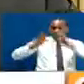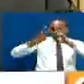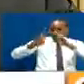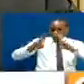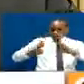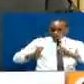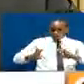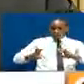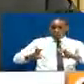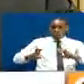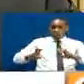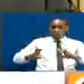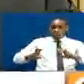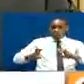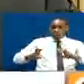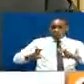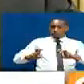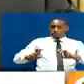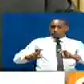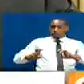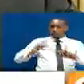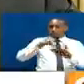bottom of that story.